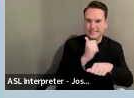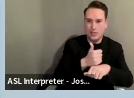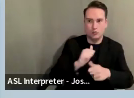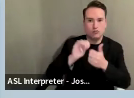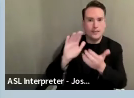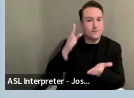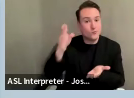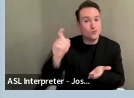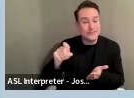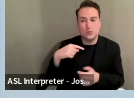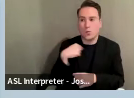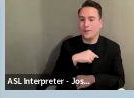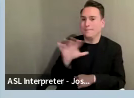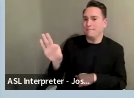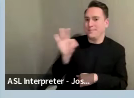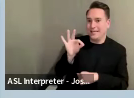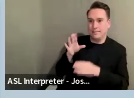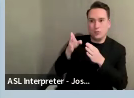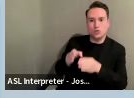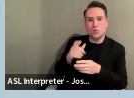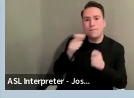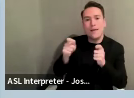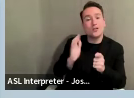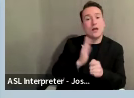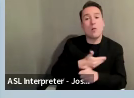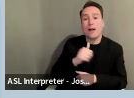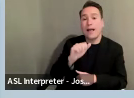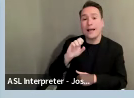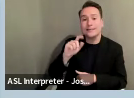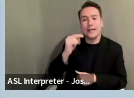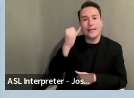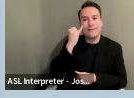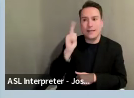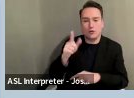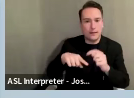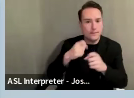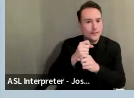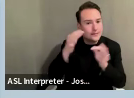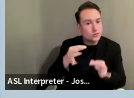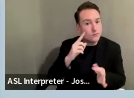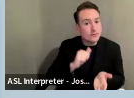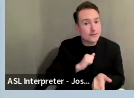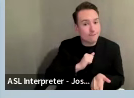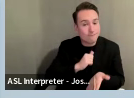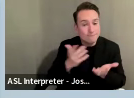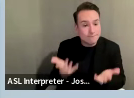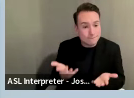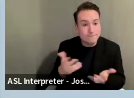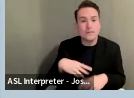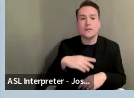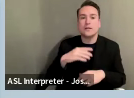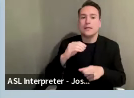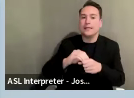to manage our assets if we become incapacitated, to advocate for us in a medical setting if physicians